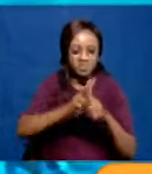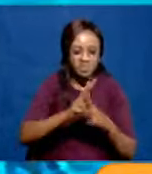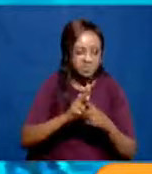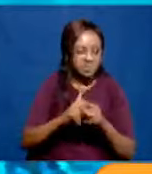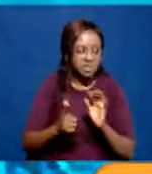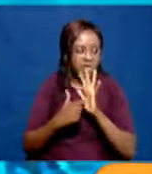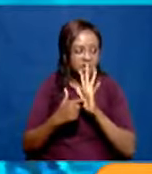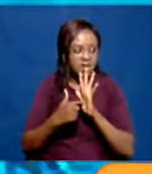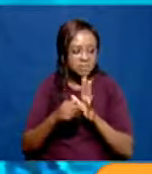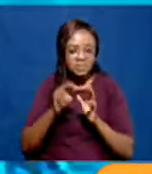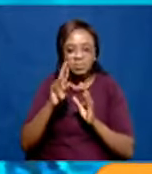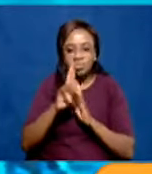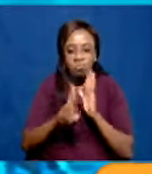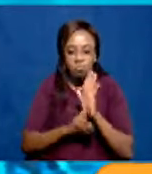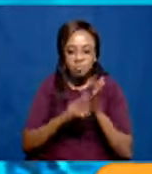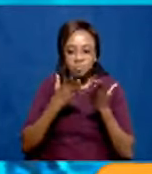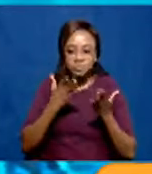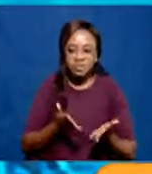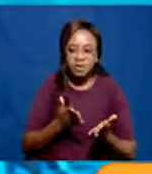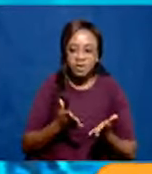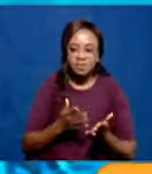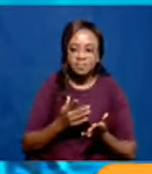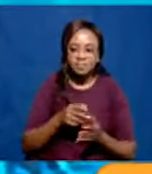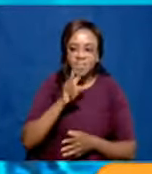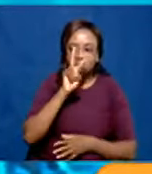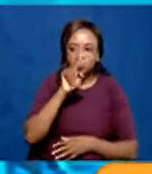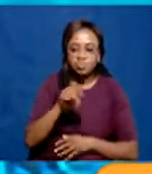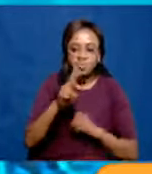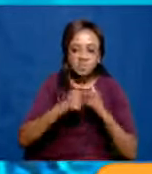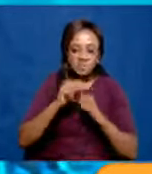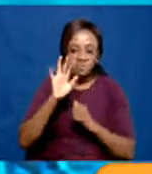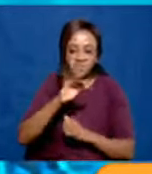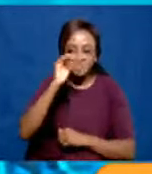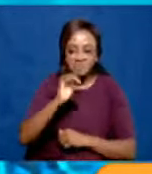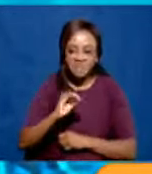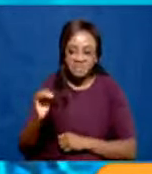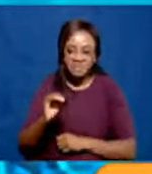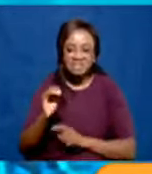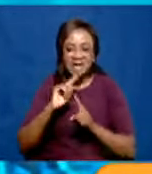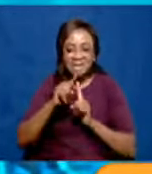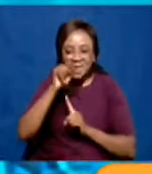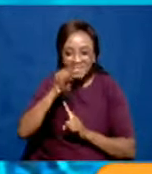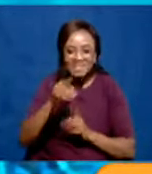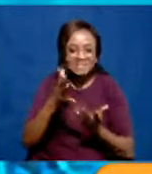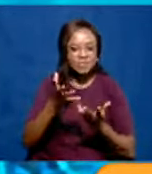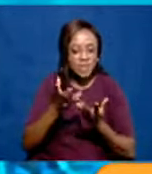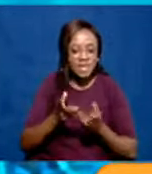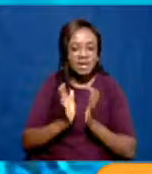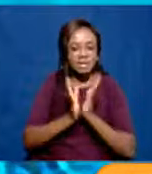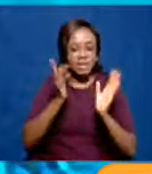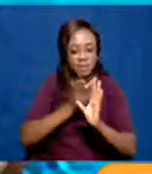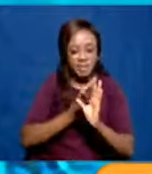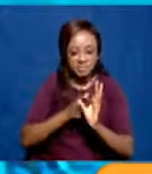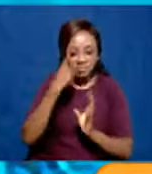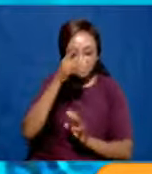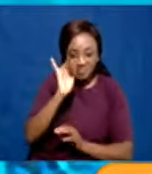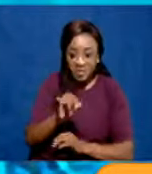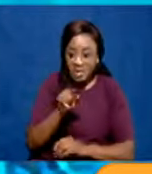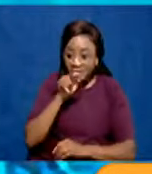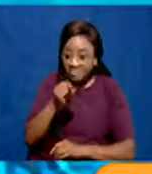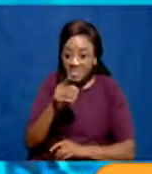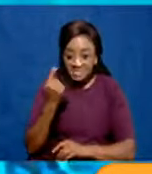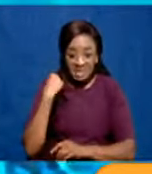example, at the moment we've said it's 2.75%. Yes. But that is the subject of the public participation at the moment. If that number